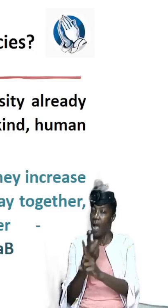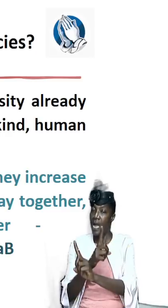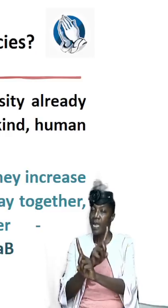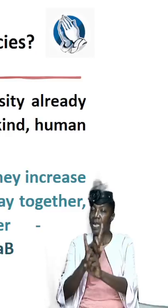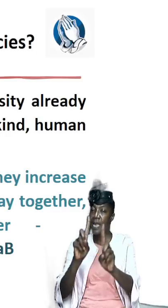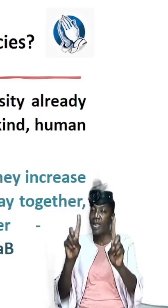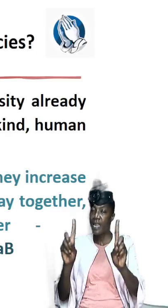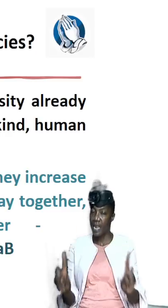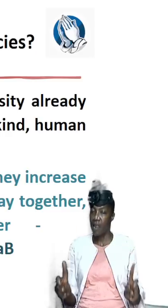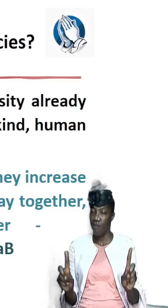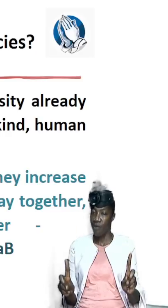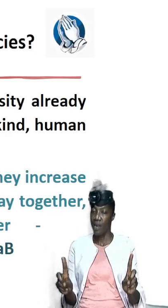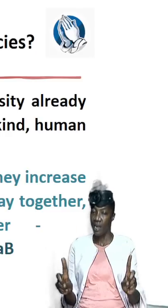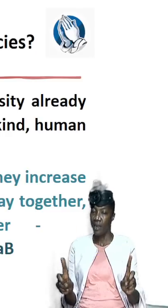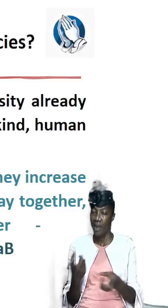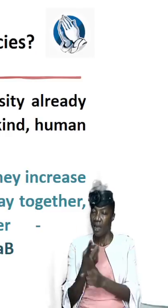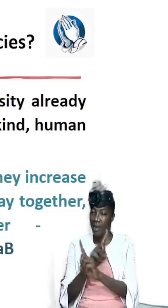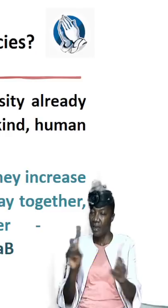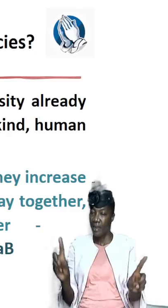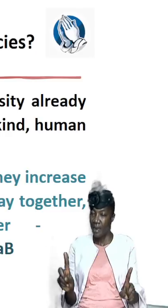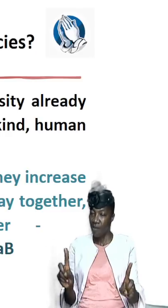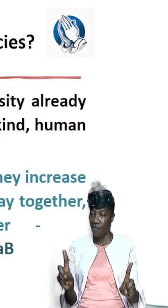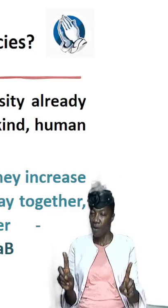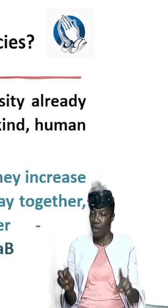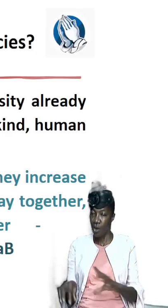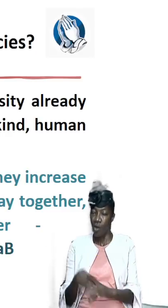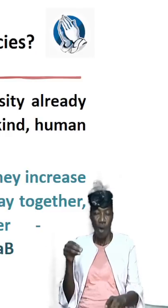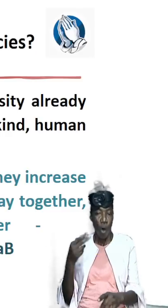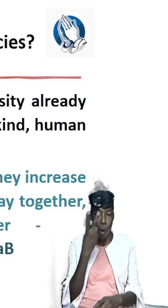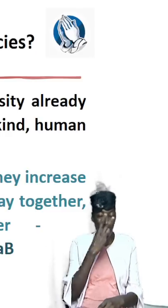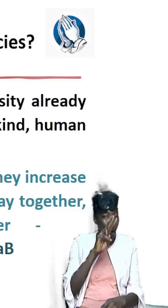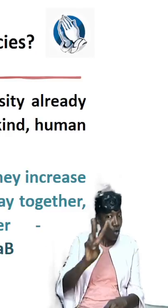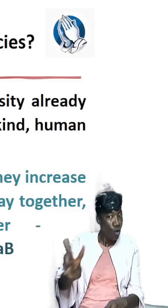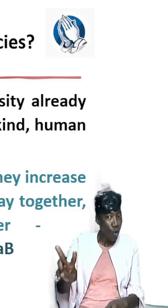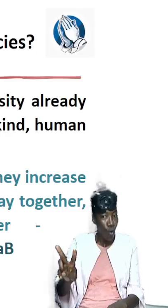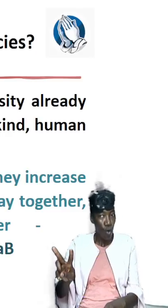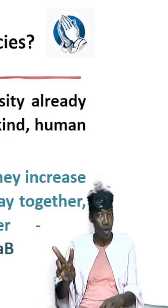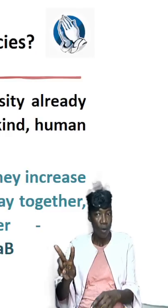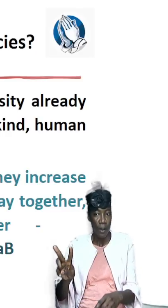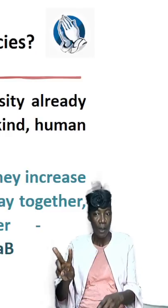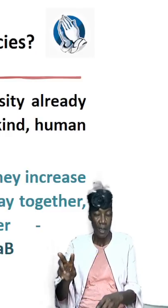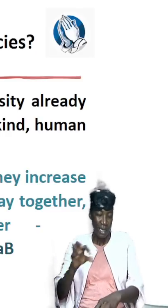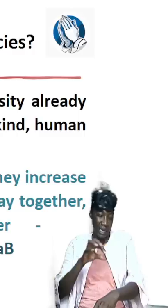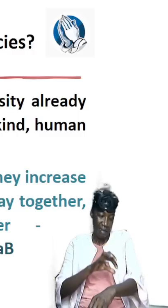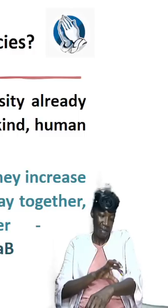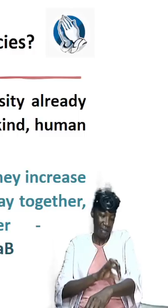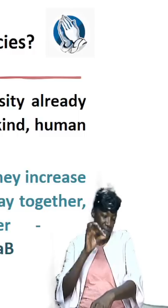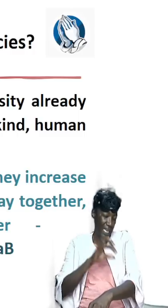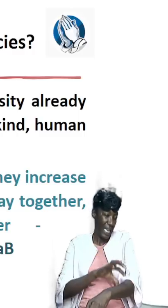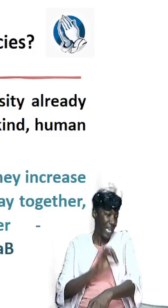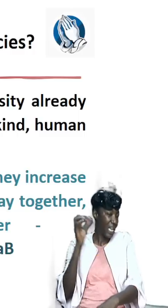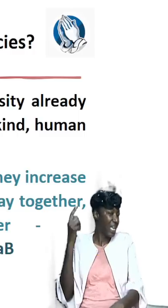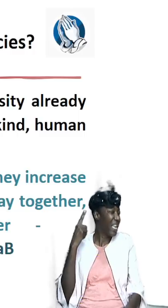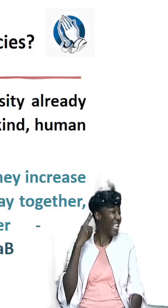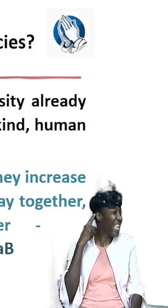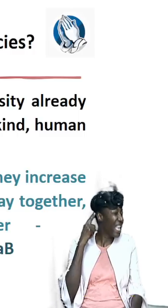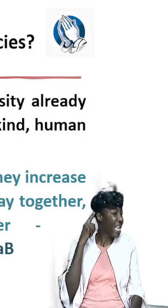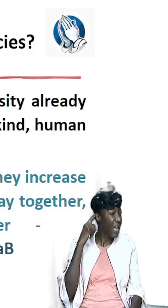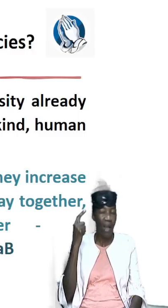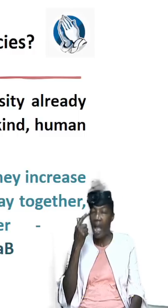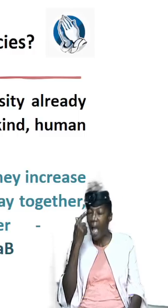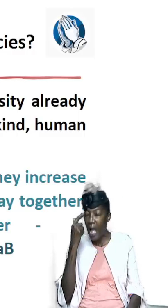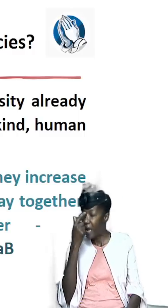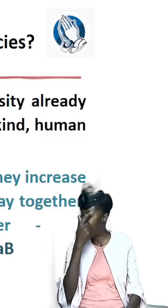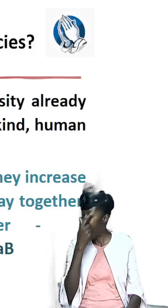diverse and varied looks in terms of skin or hair or eye